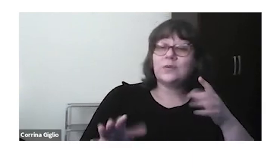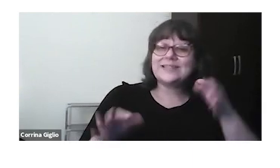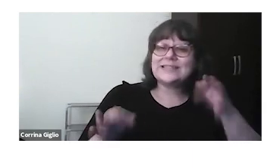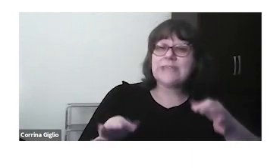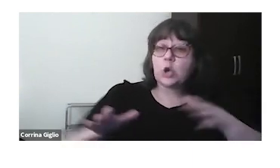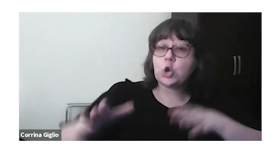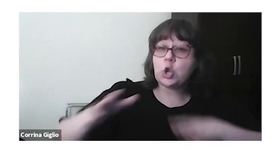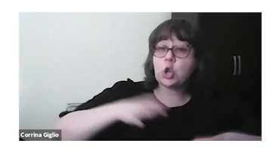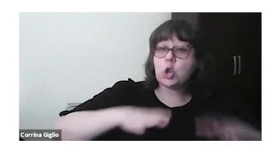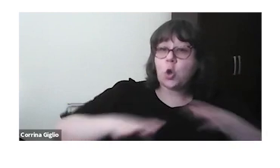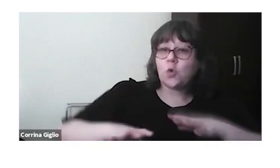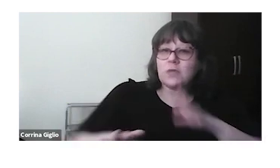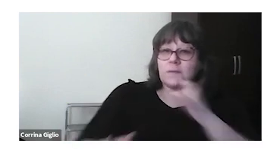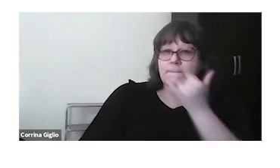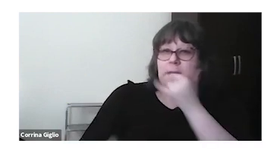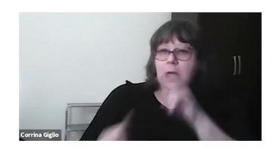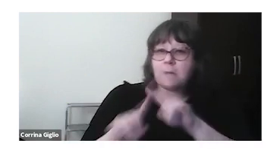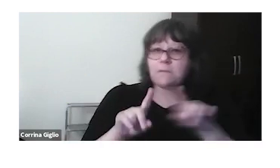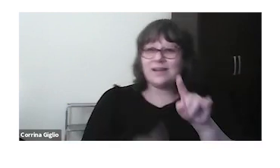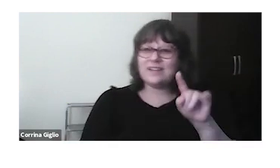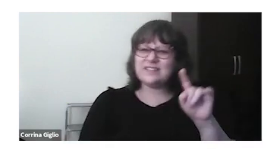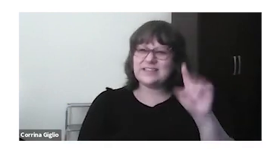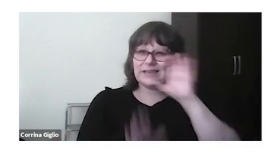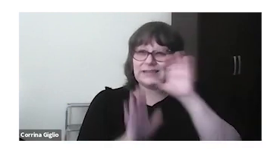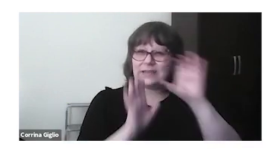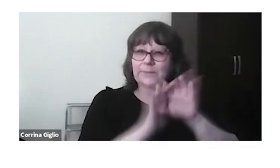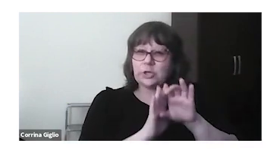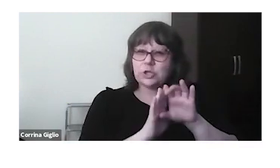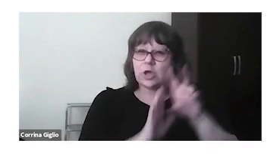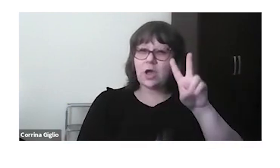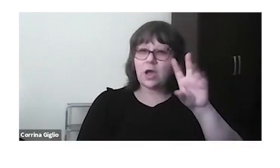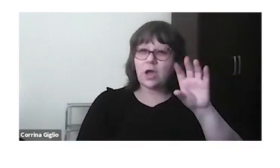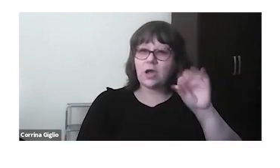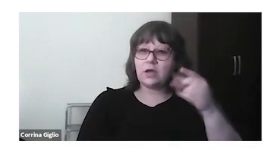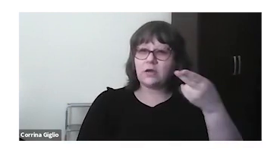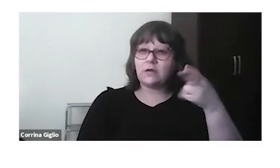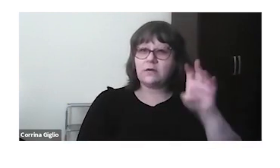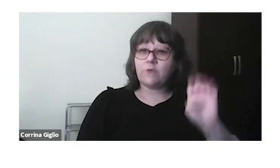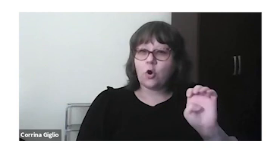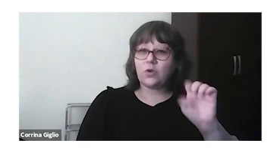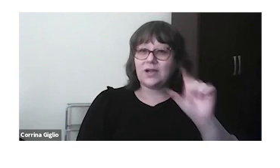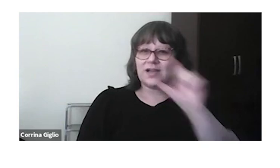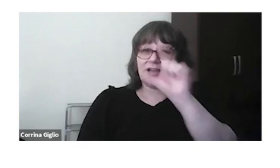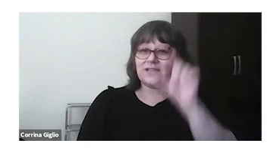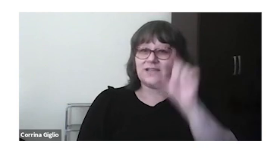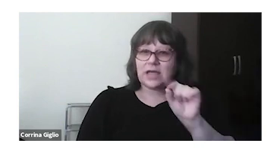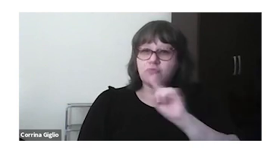now. But in the case of the Vogue Italia, I think it was just them ridiculing Black